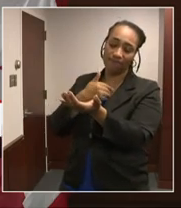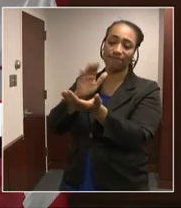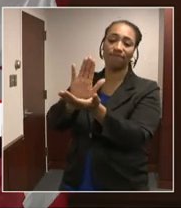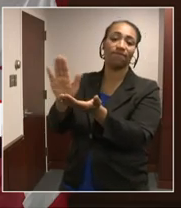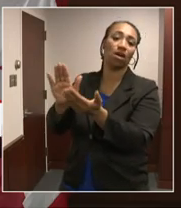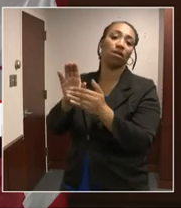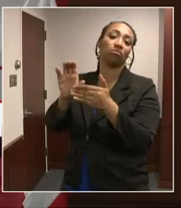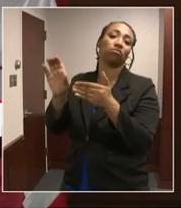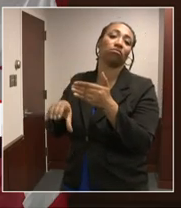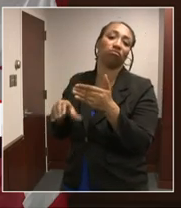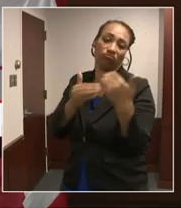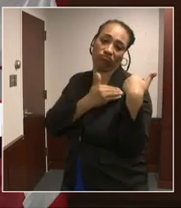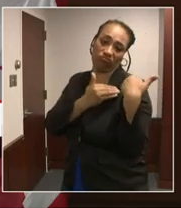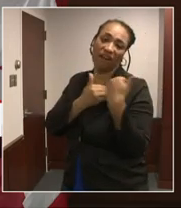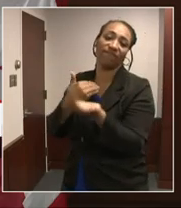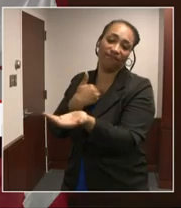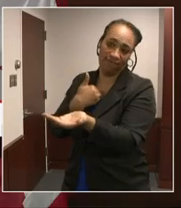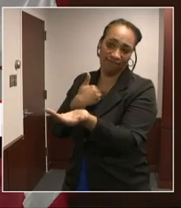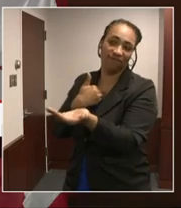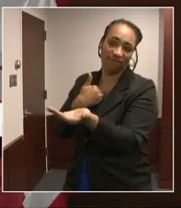our need to